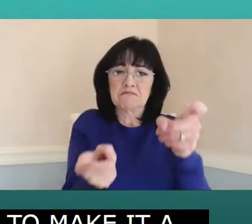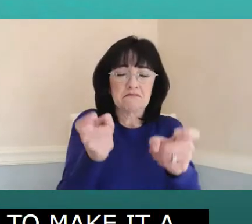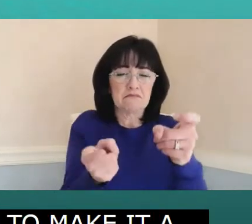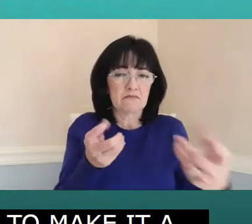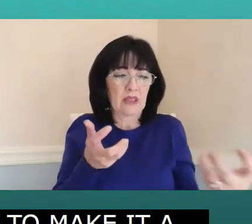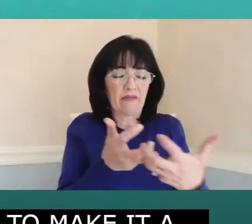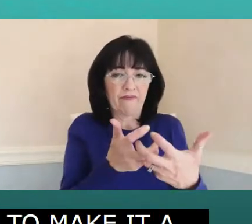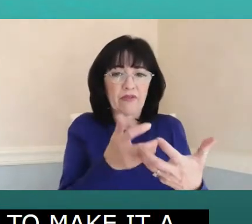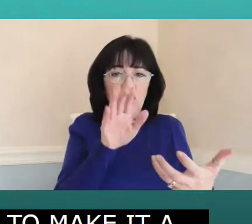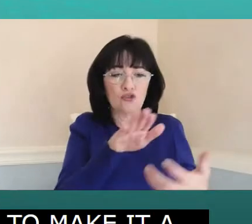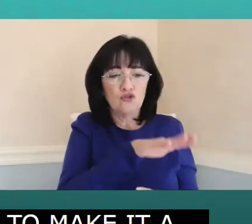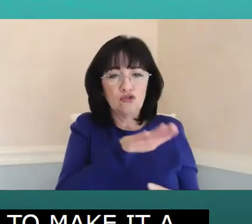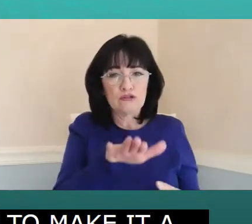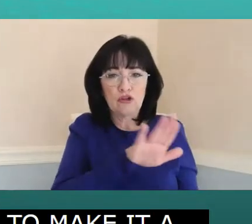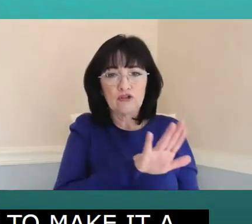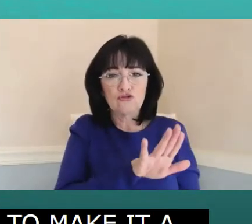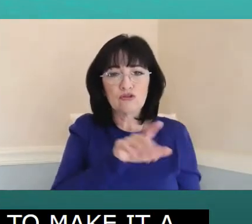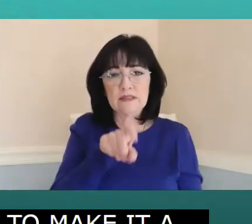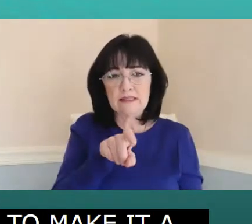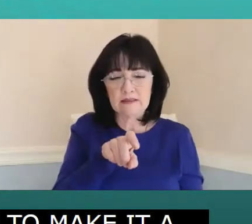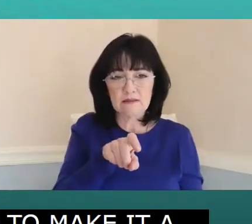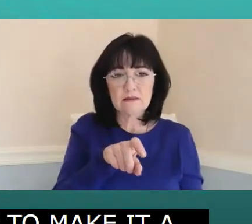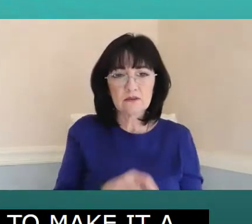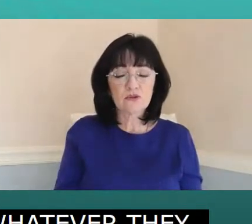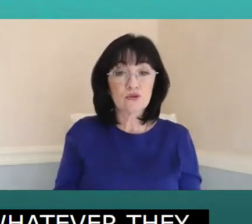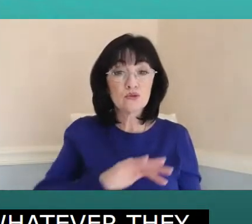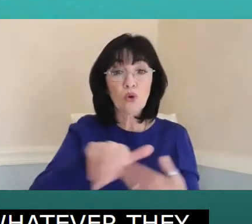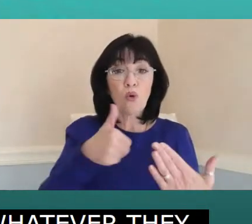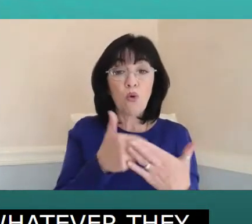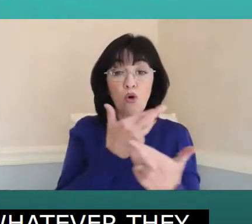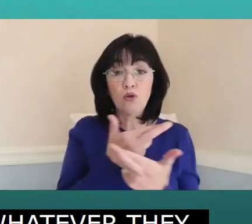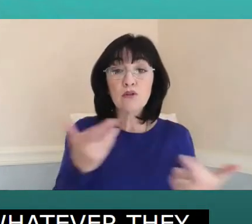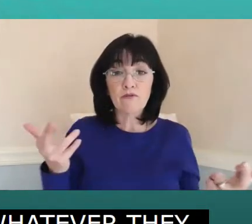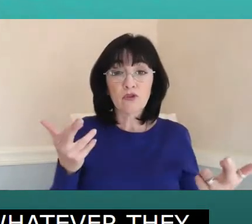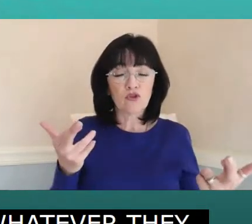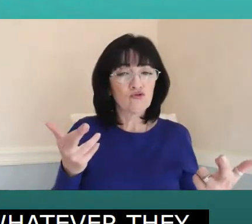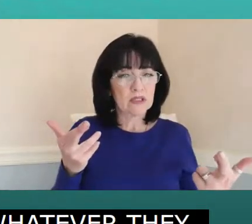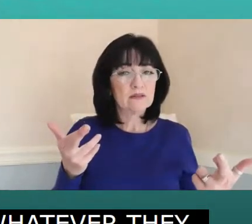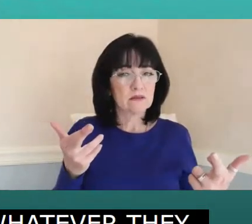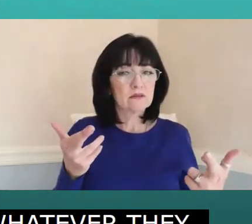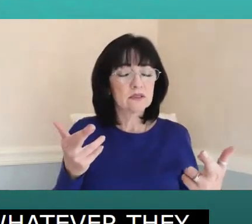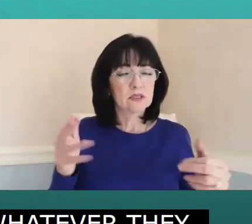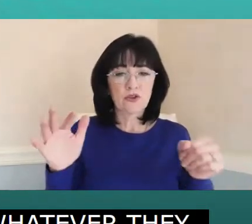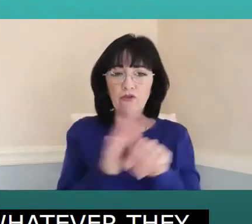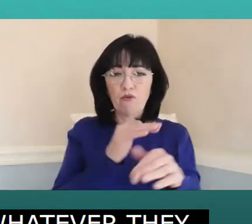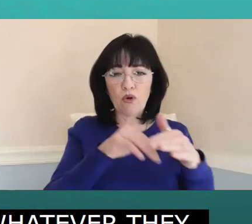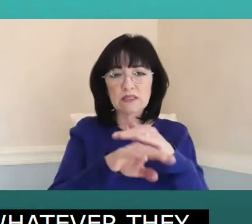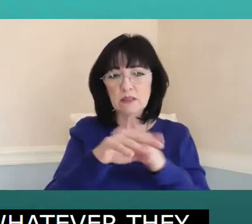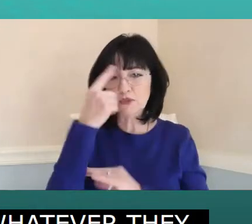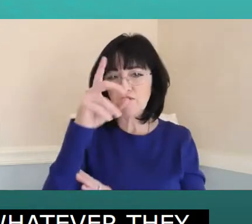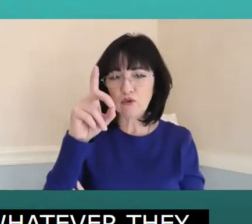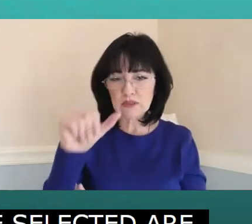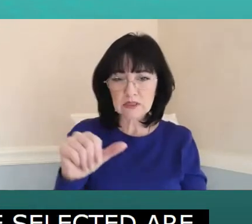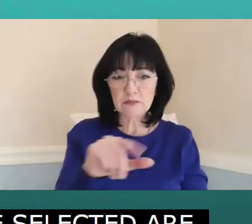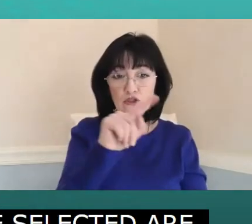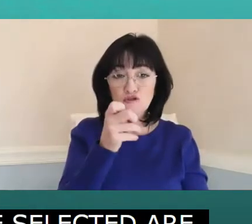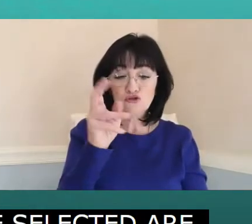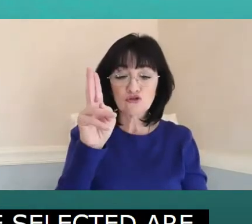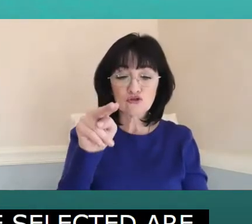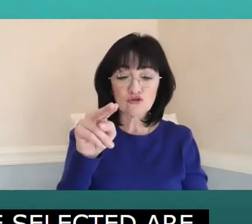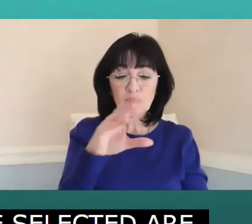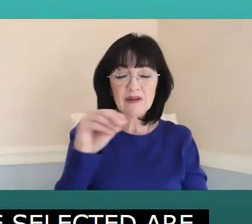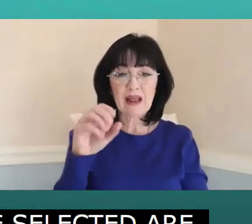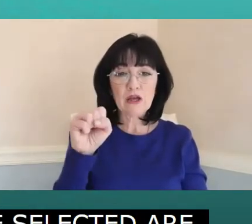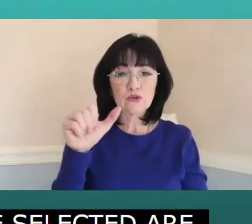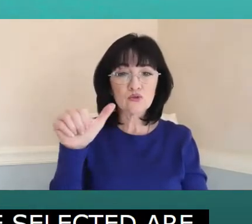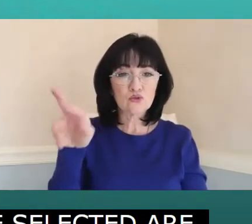need. And so all of the resources that we have selected are accessible. Both Zern and Sora